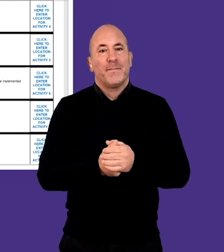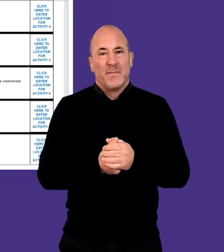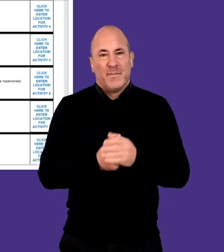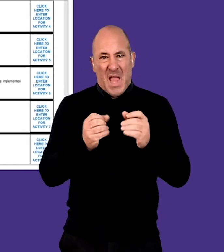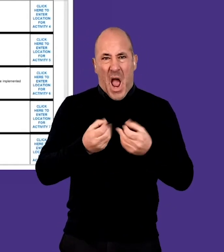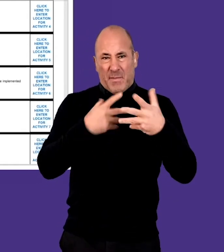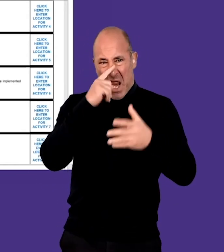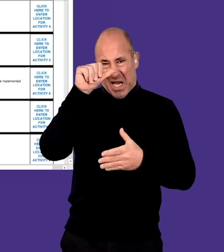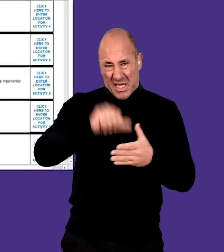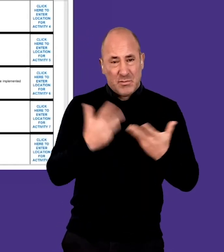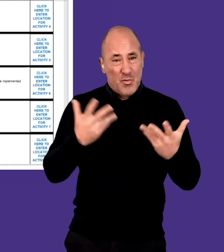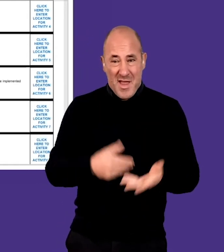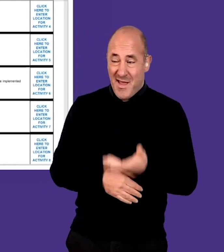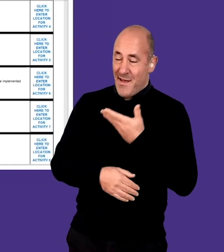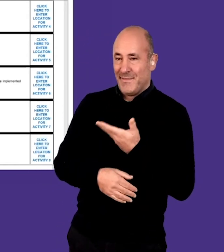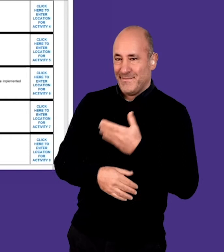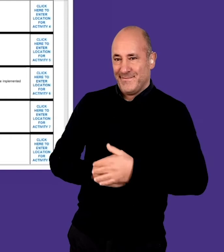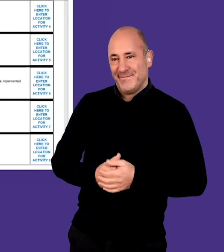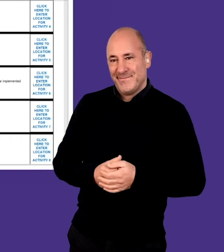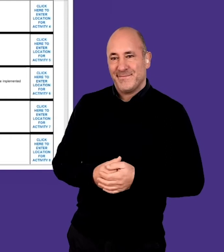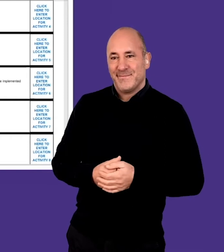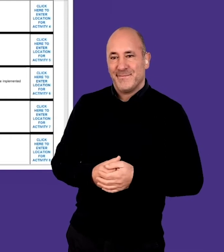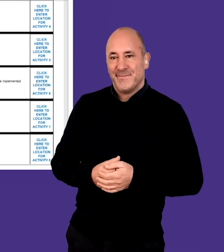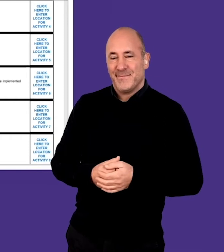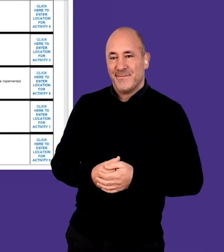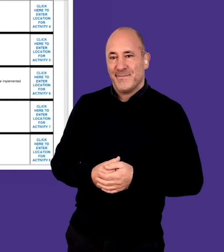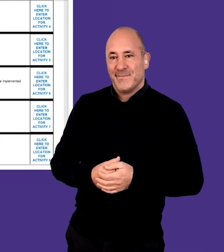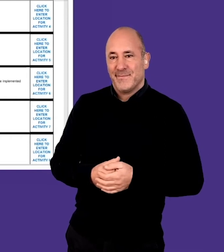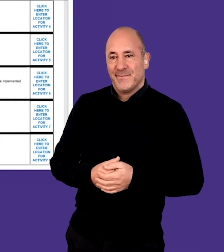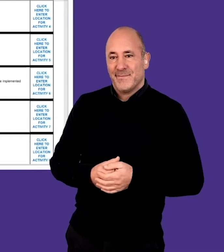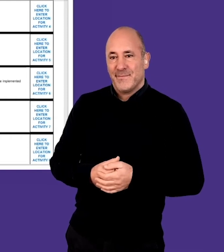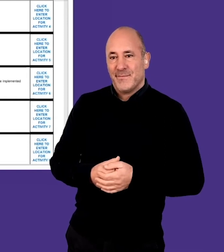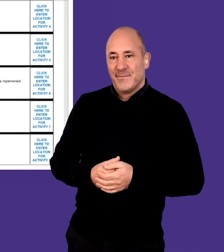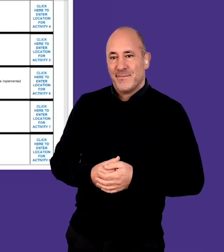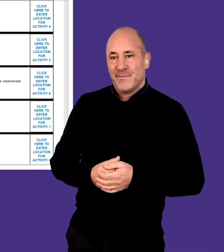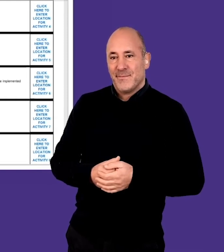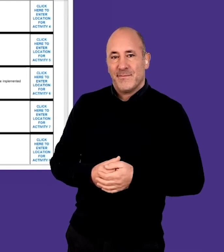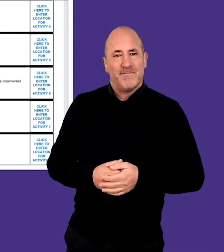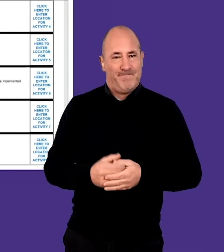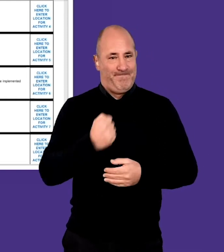workshop. You can list your output or outputs in this box here.